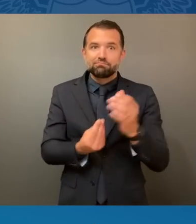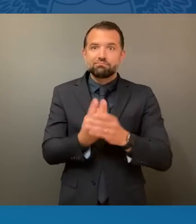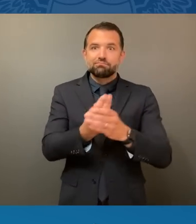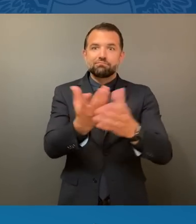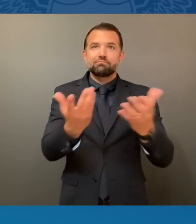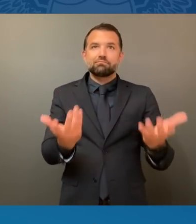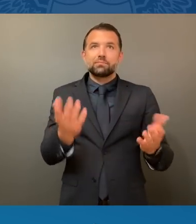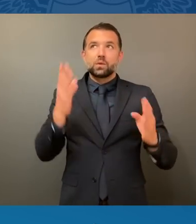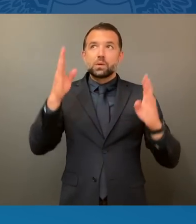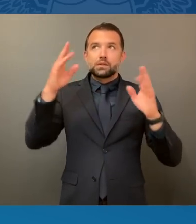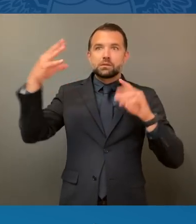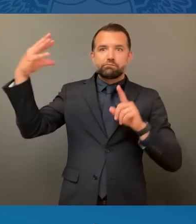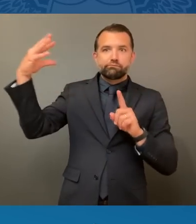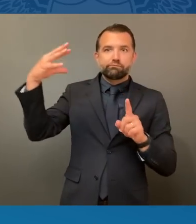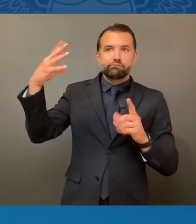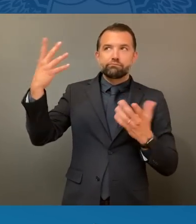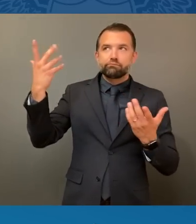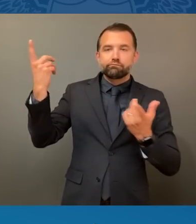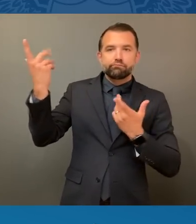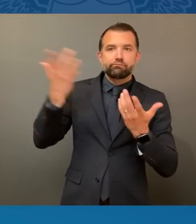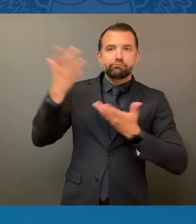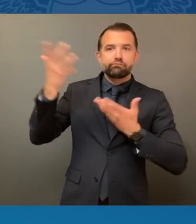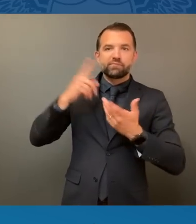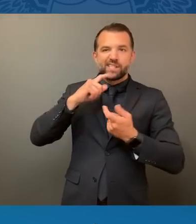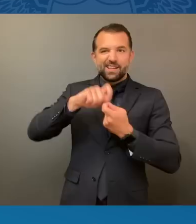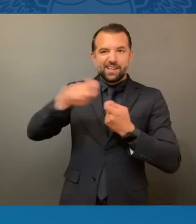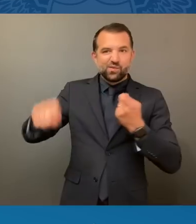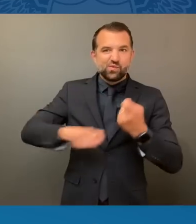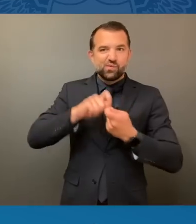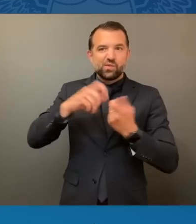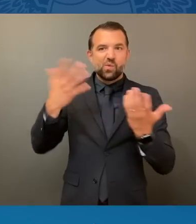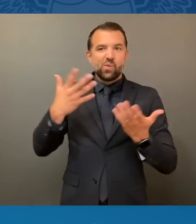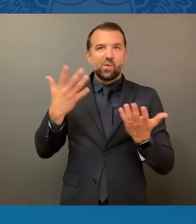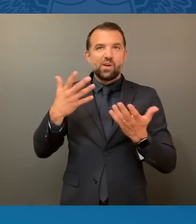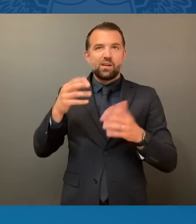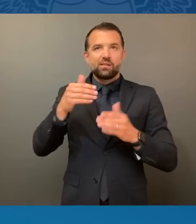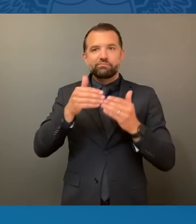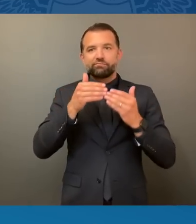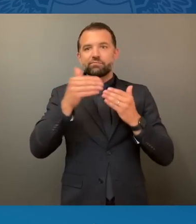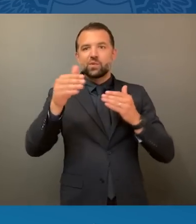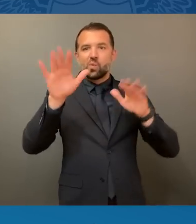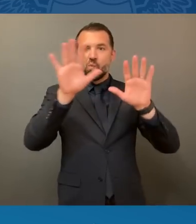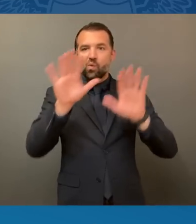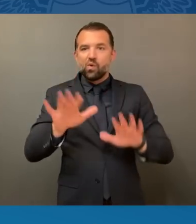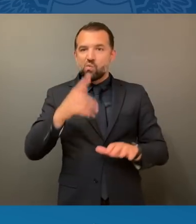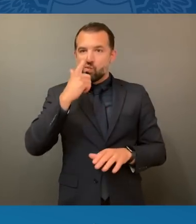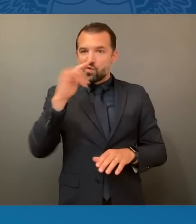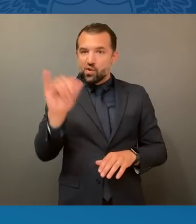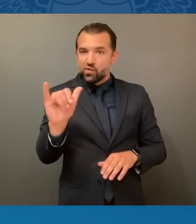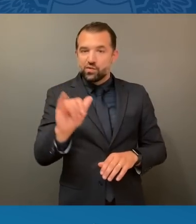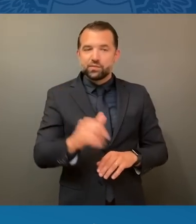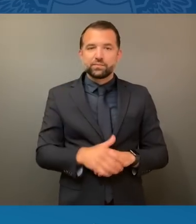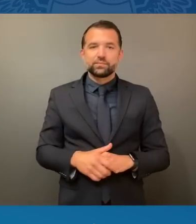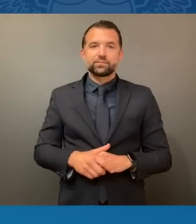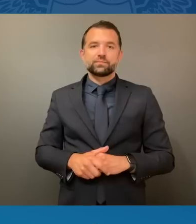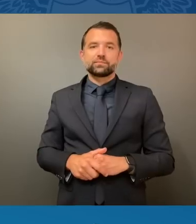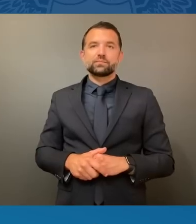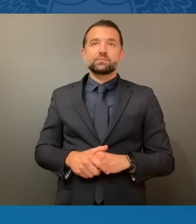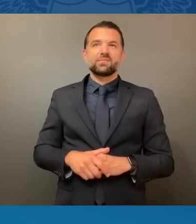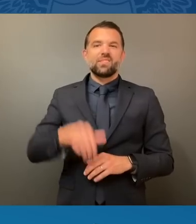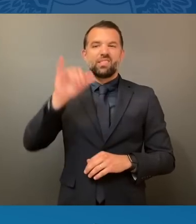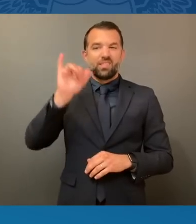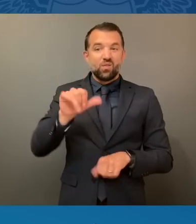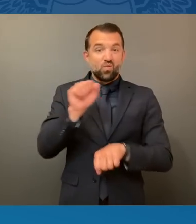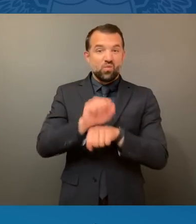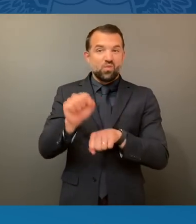they will have an accurate Yes. sense of what the season will bring, right? So all of that, and that work focused on Africa